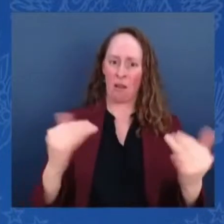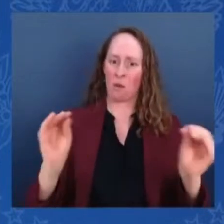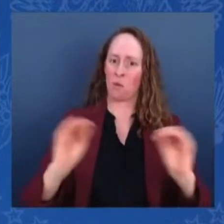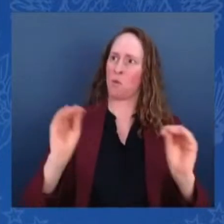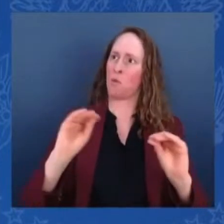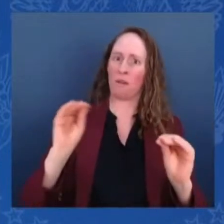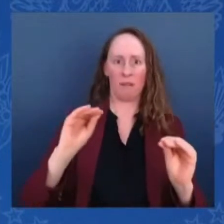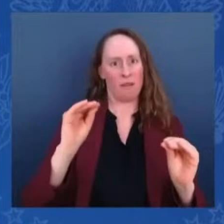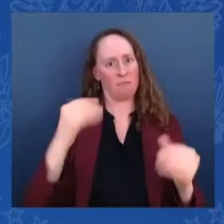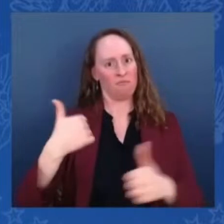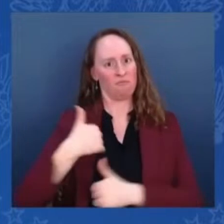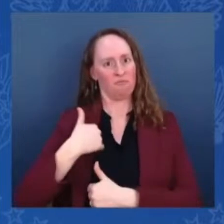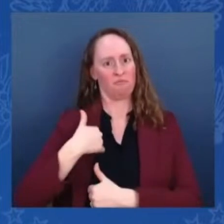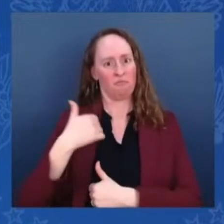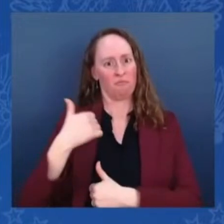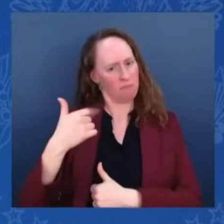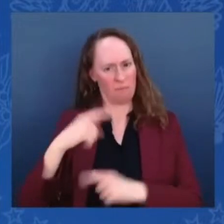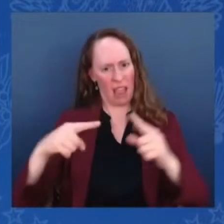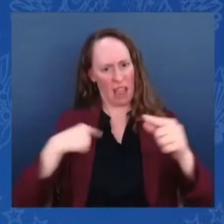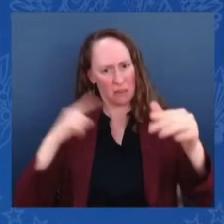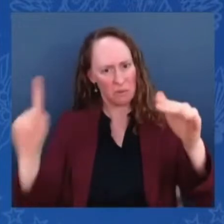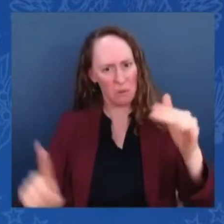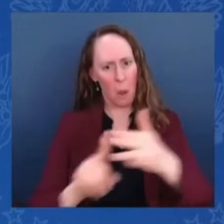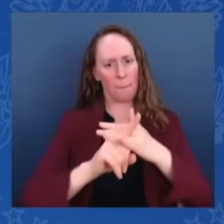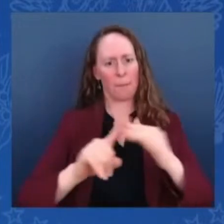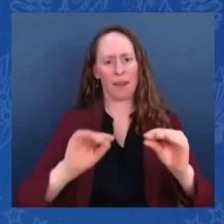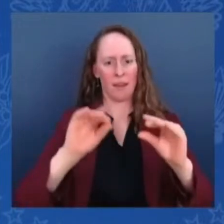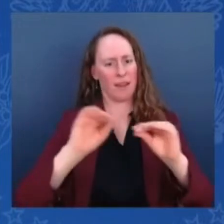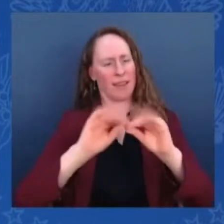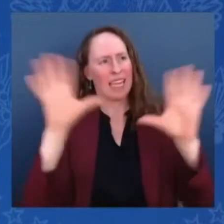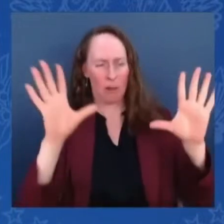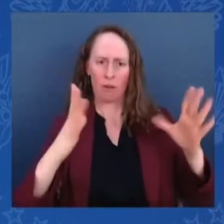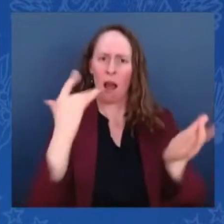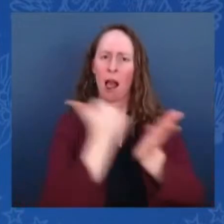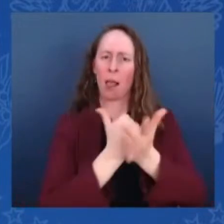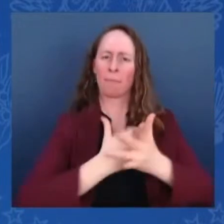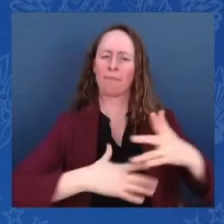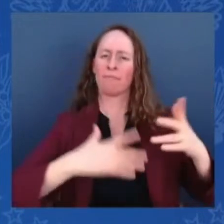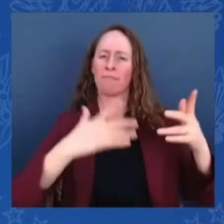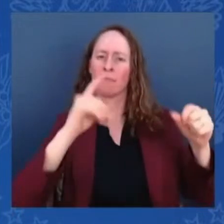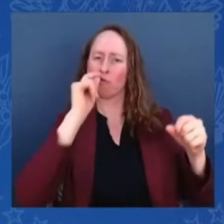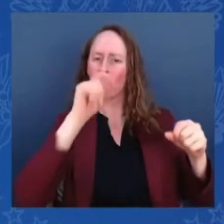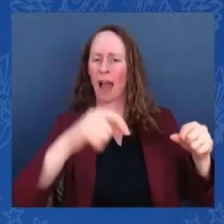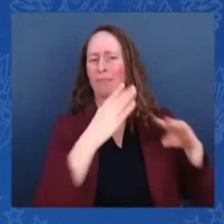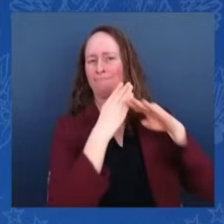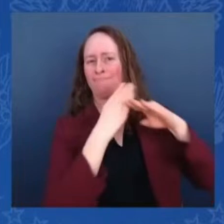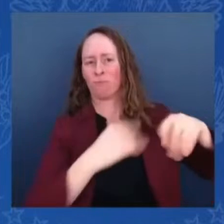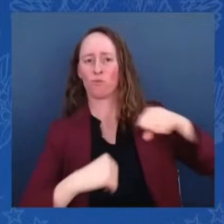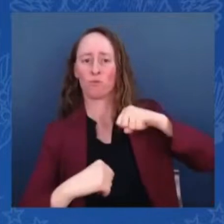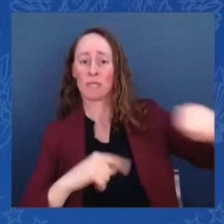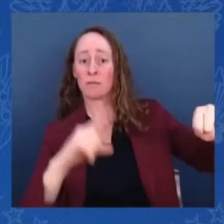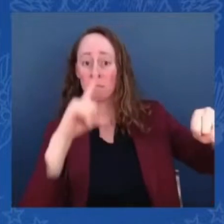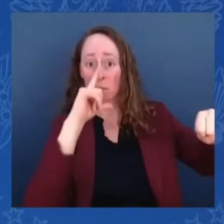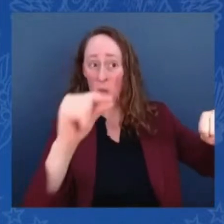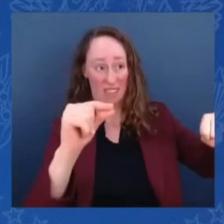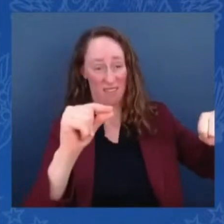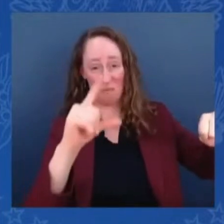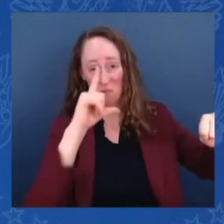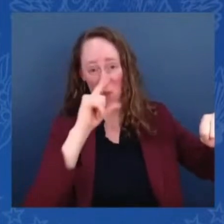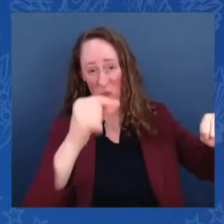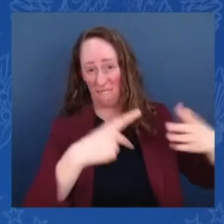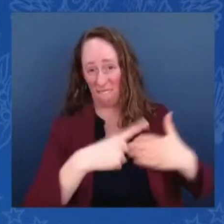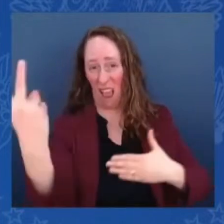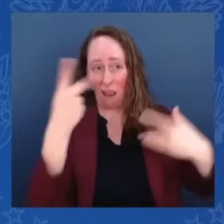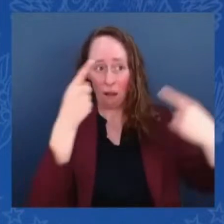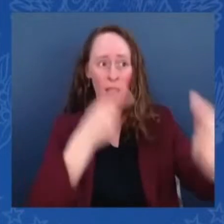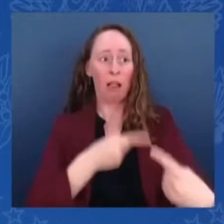stop Putin. And now, nearly three years later, Putin has failed to achieve any of his strategic objectives.